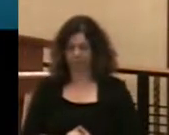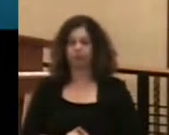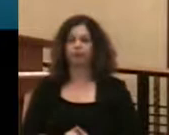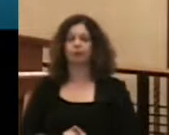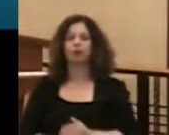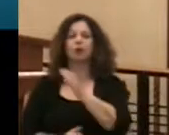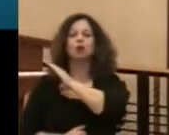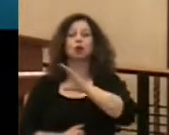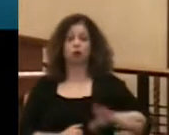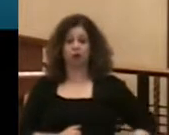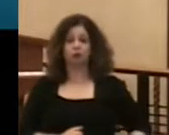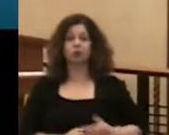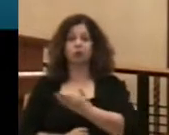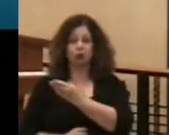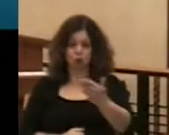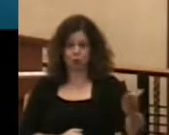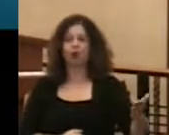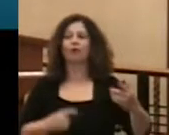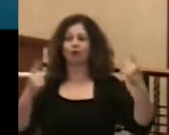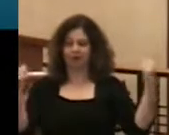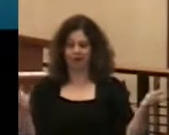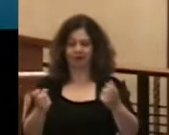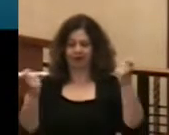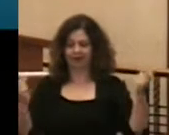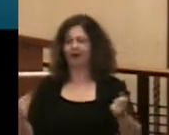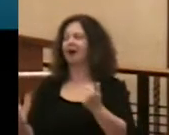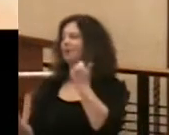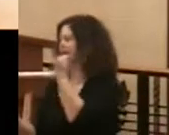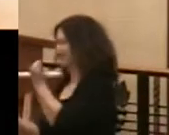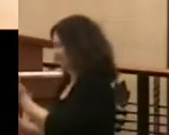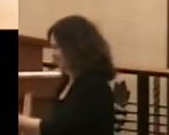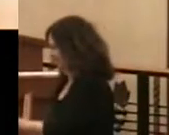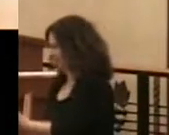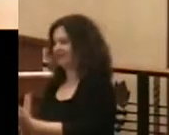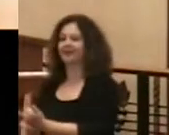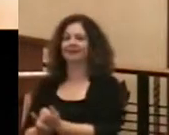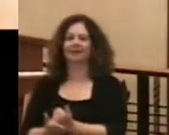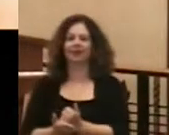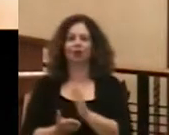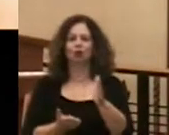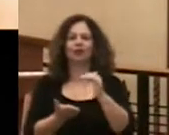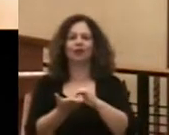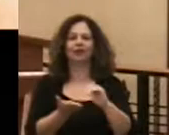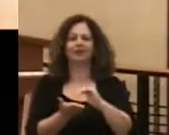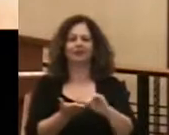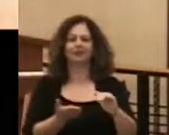In Christ, you are forgiven. Amen.